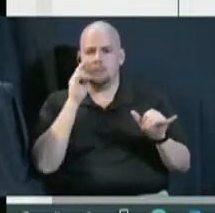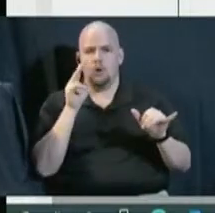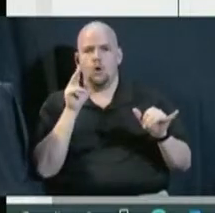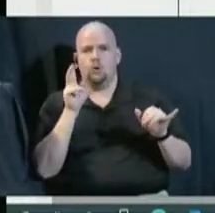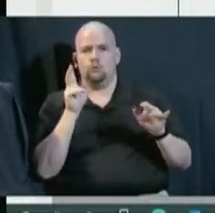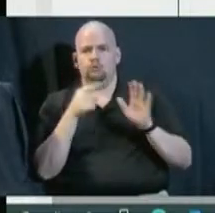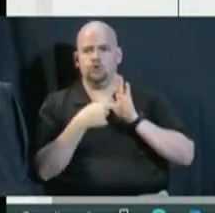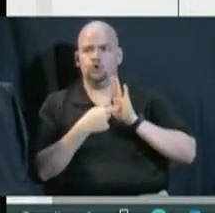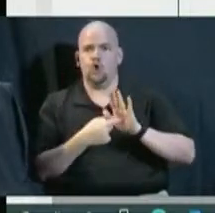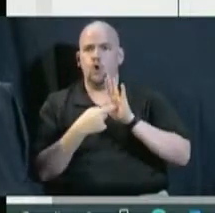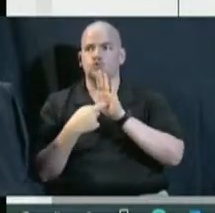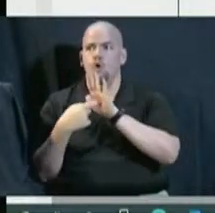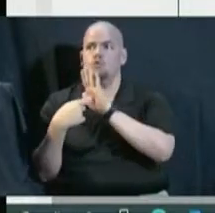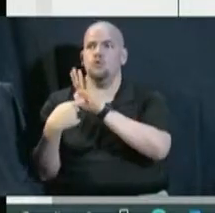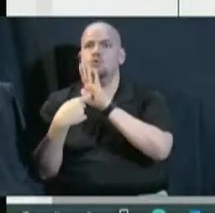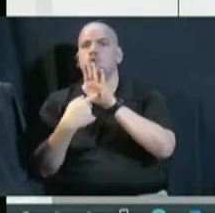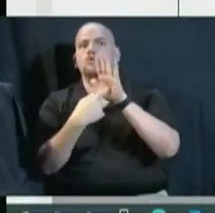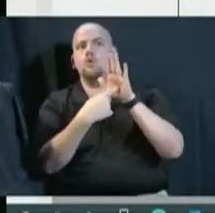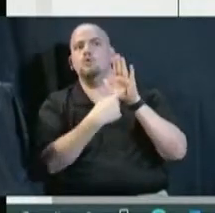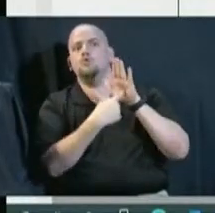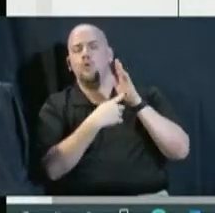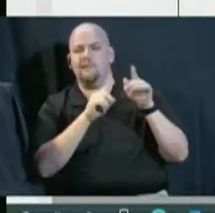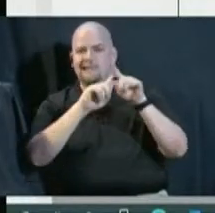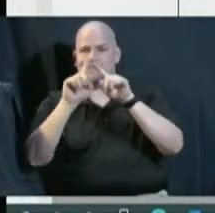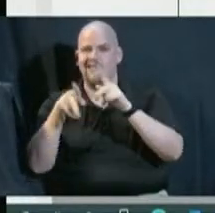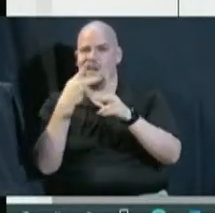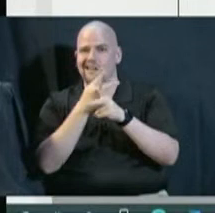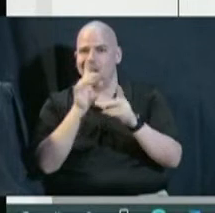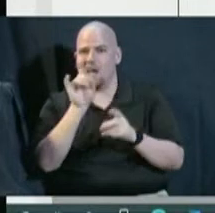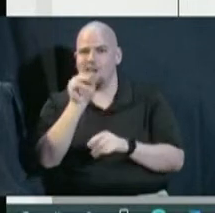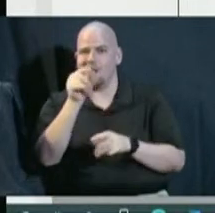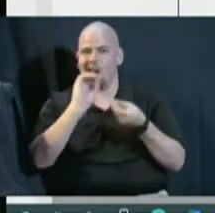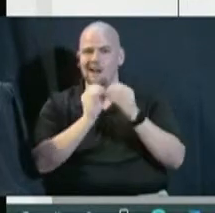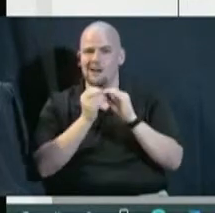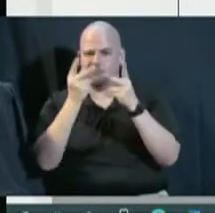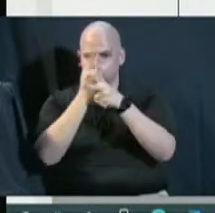different types of data so that the community is aware.